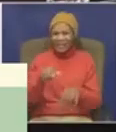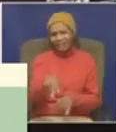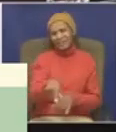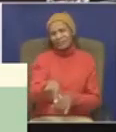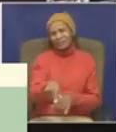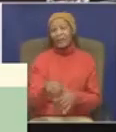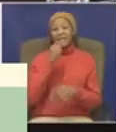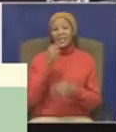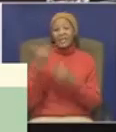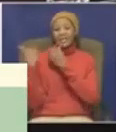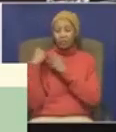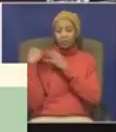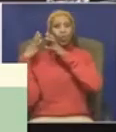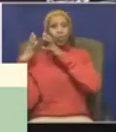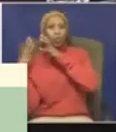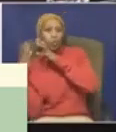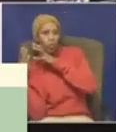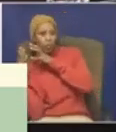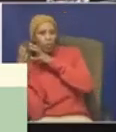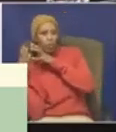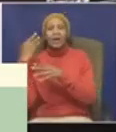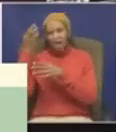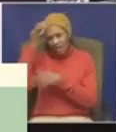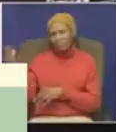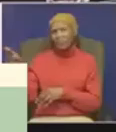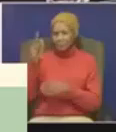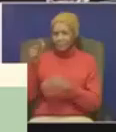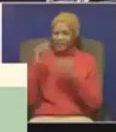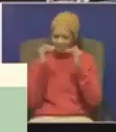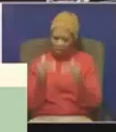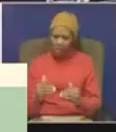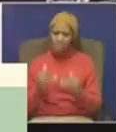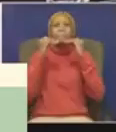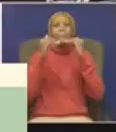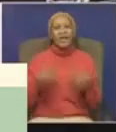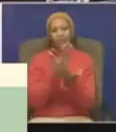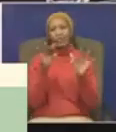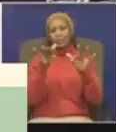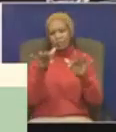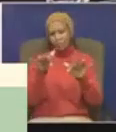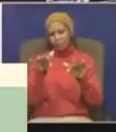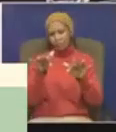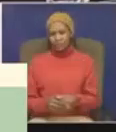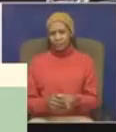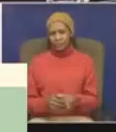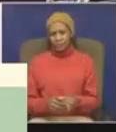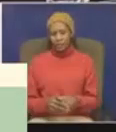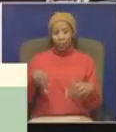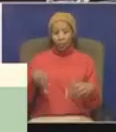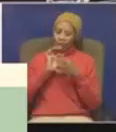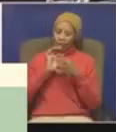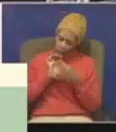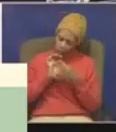on us as government to improve the living conditions of our people. This is precisely what we are committed